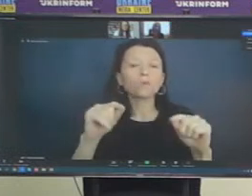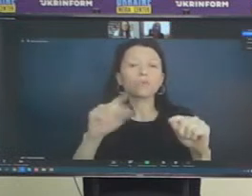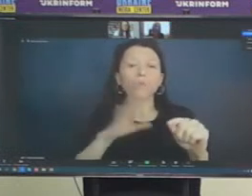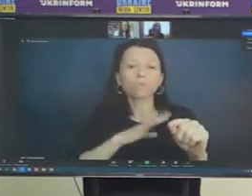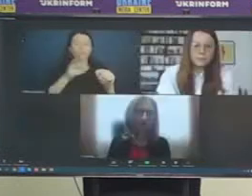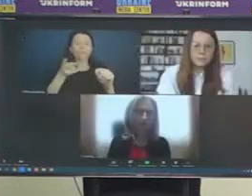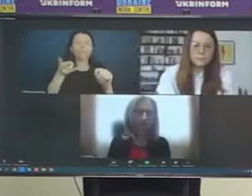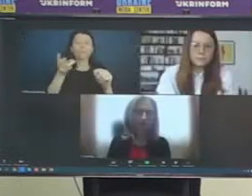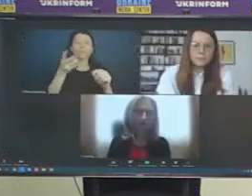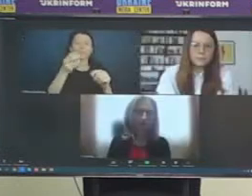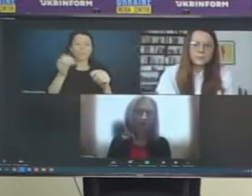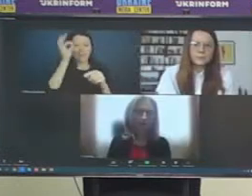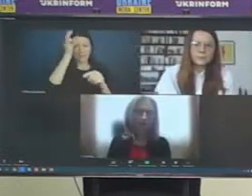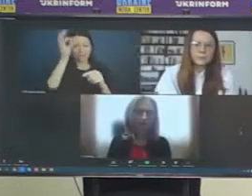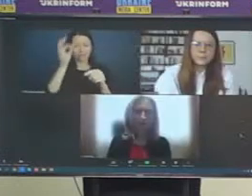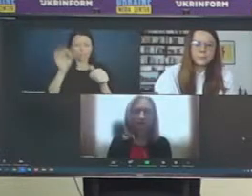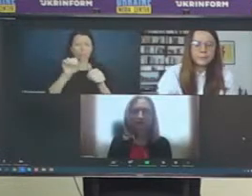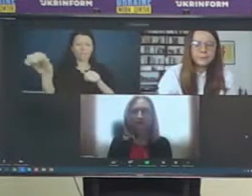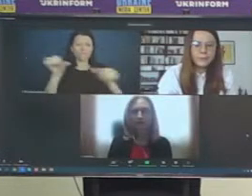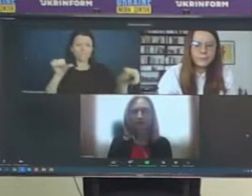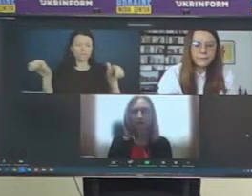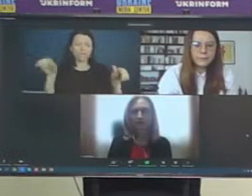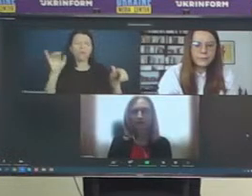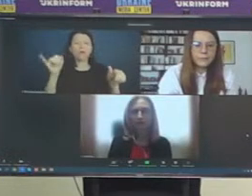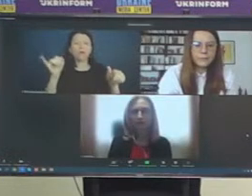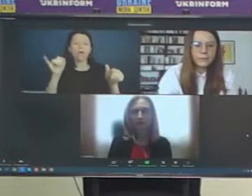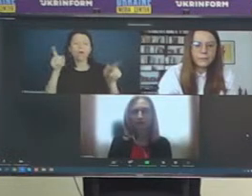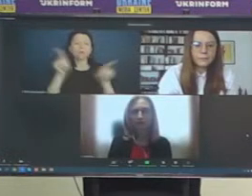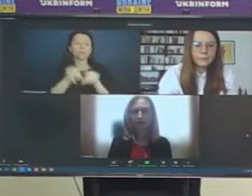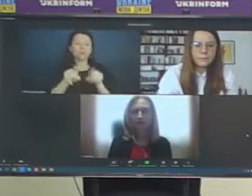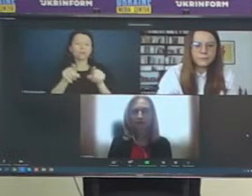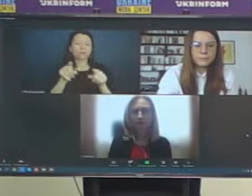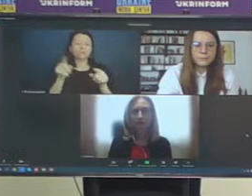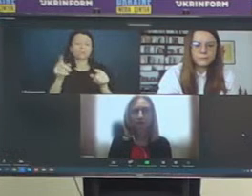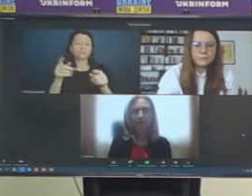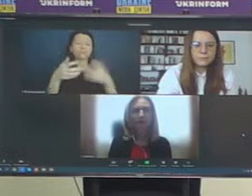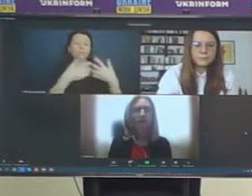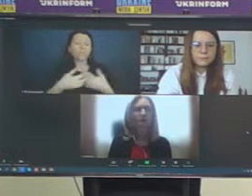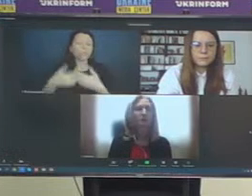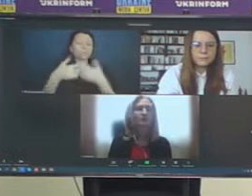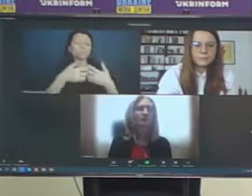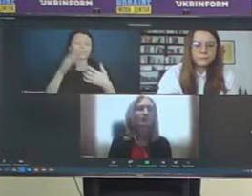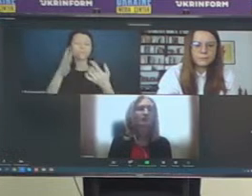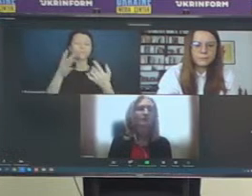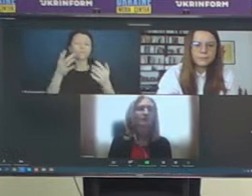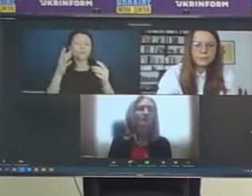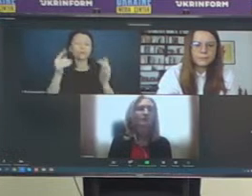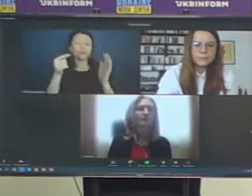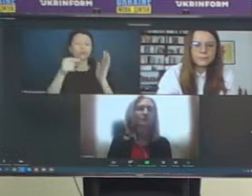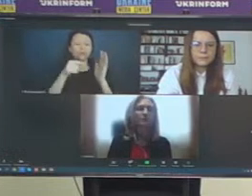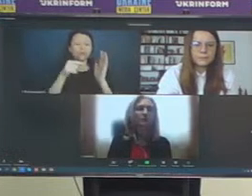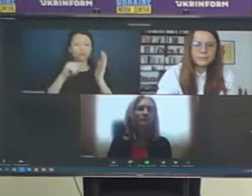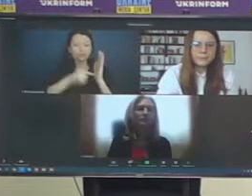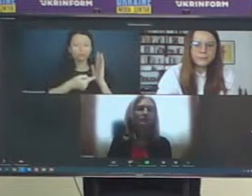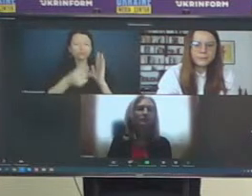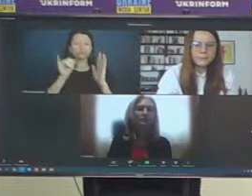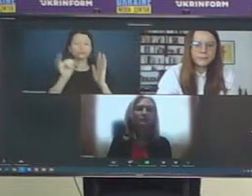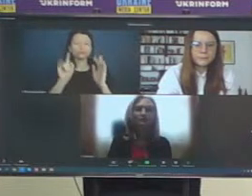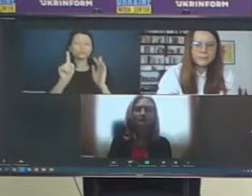of the Charitable Foundation Association of the Inclusive Country. The floor is yours, Yuliya.